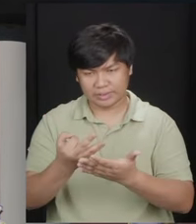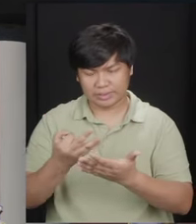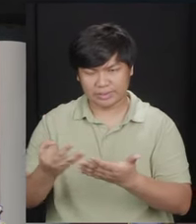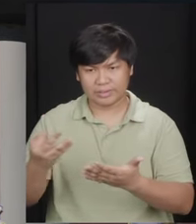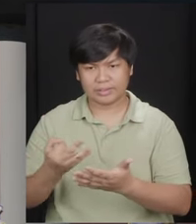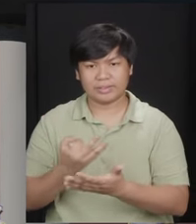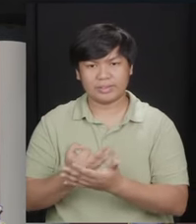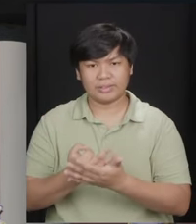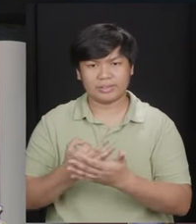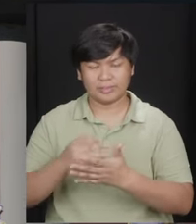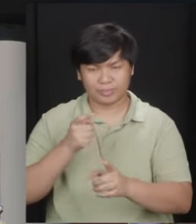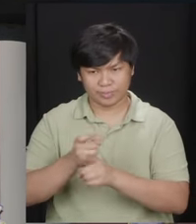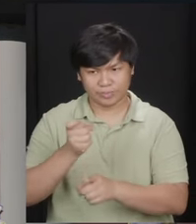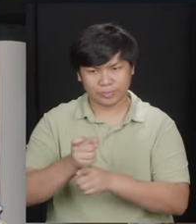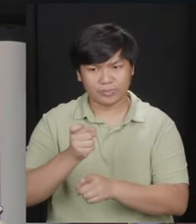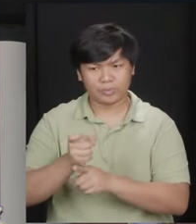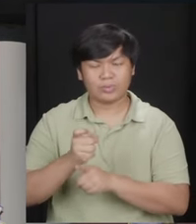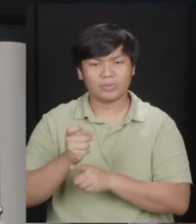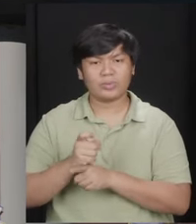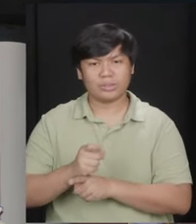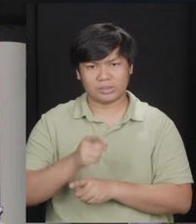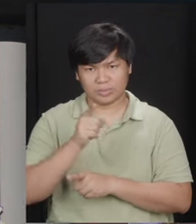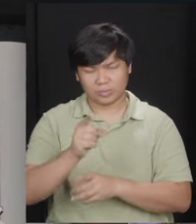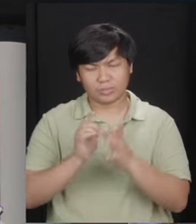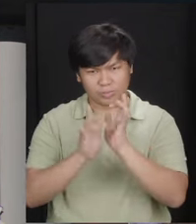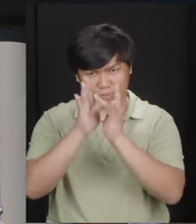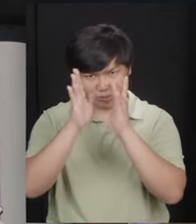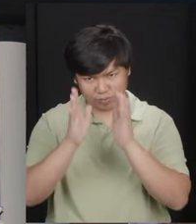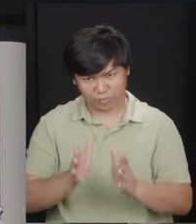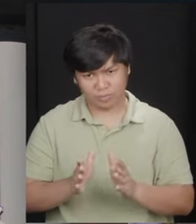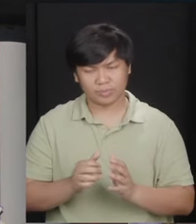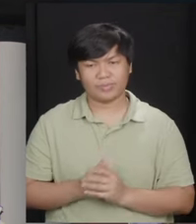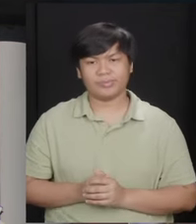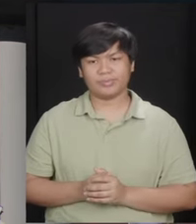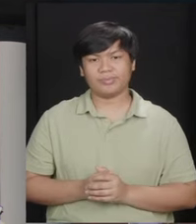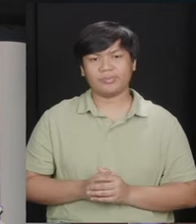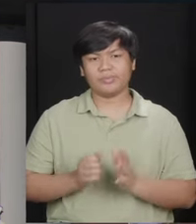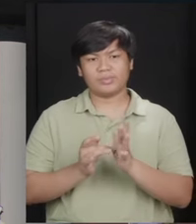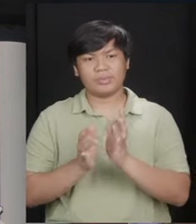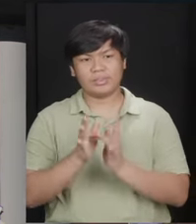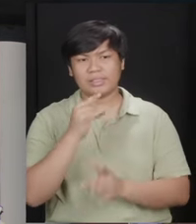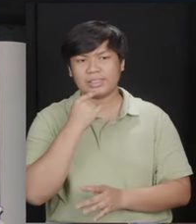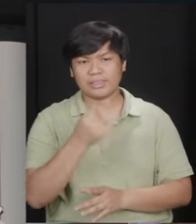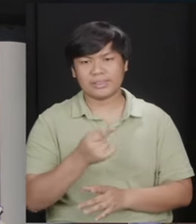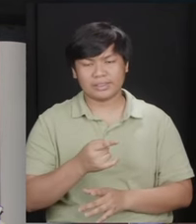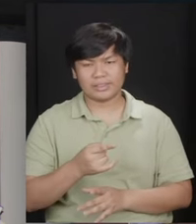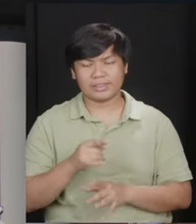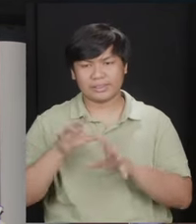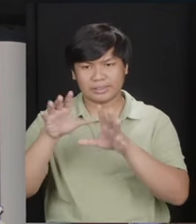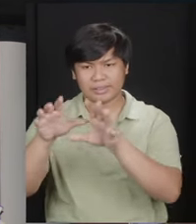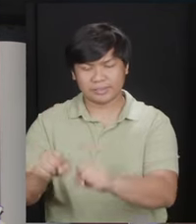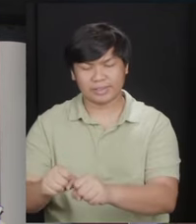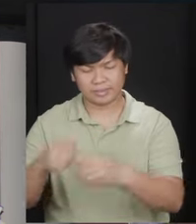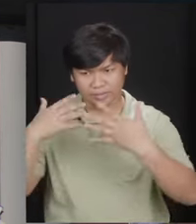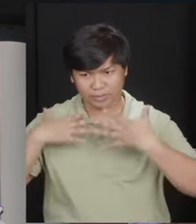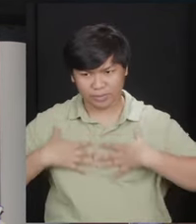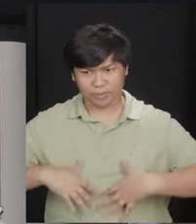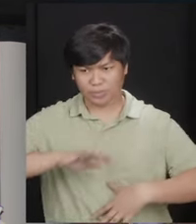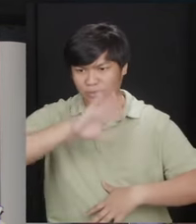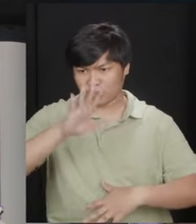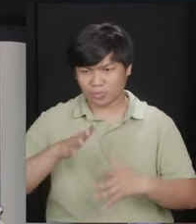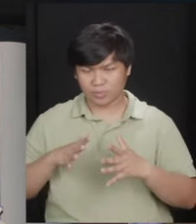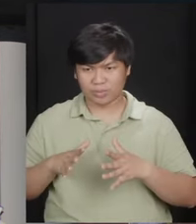persecution still connected with you being a Christ follower. So Jesus said, when someone takes away your cloak, do not withhold your